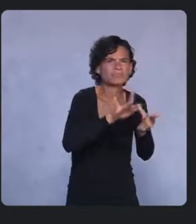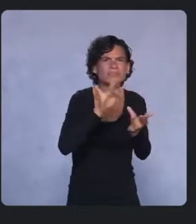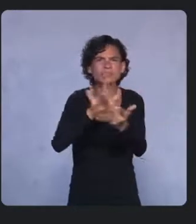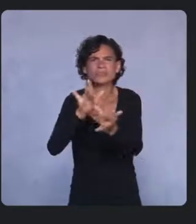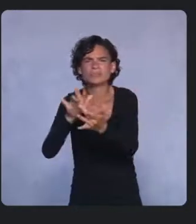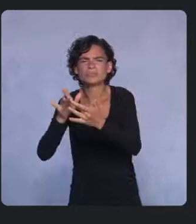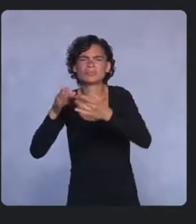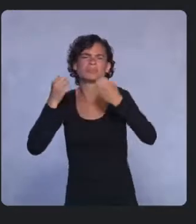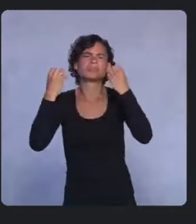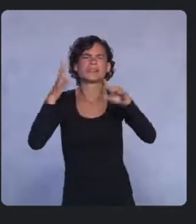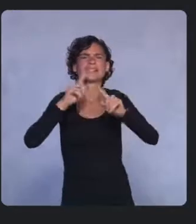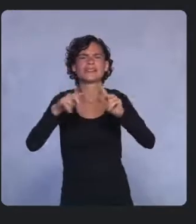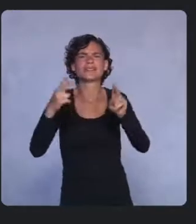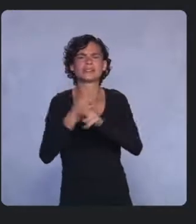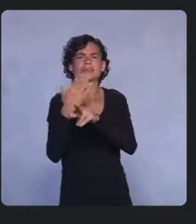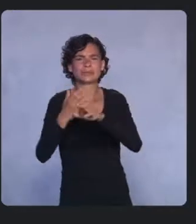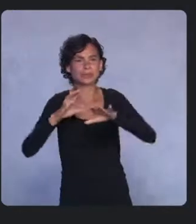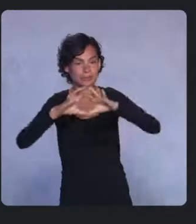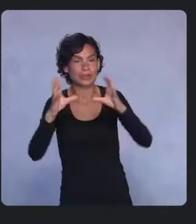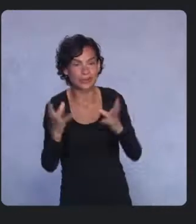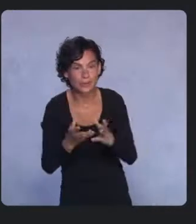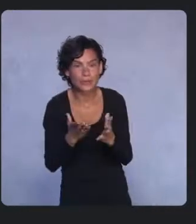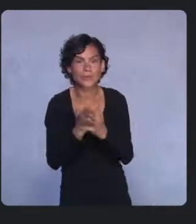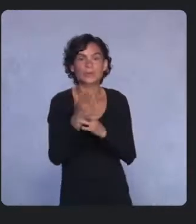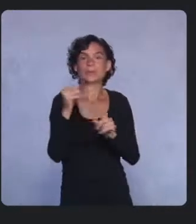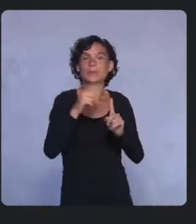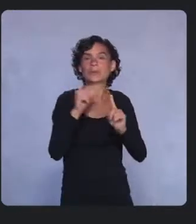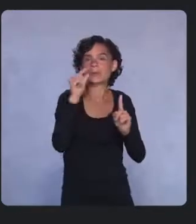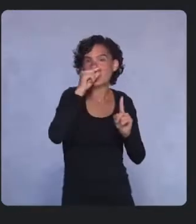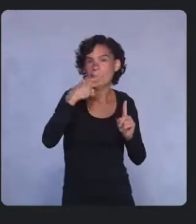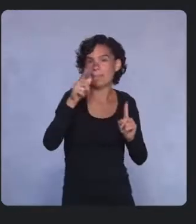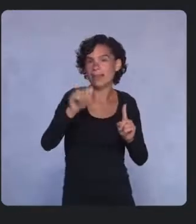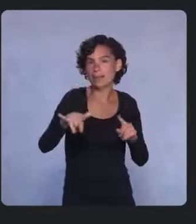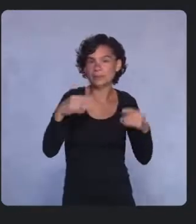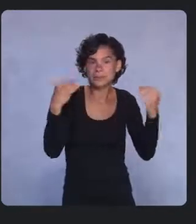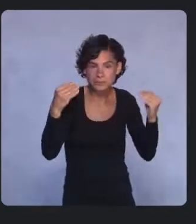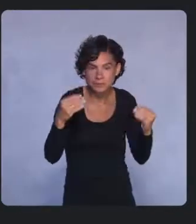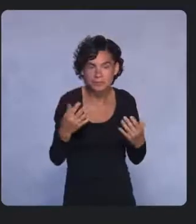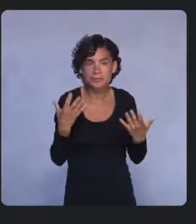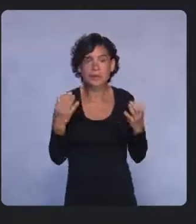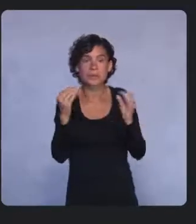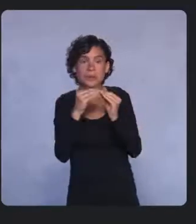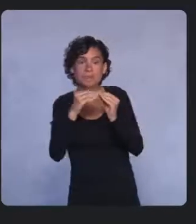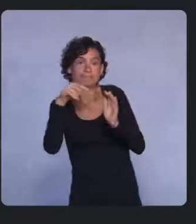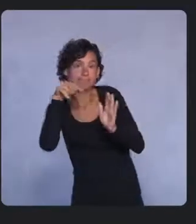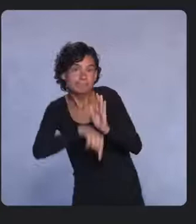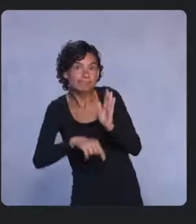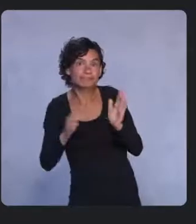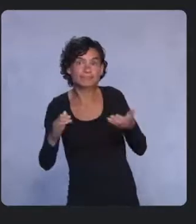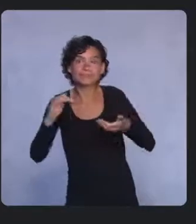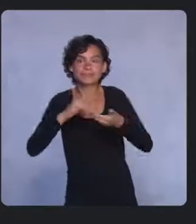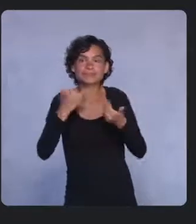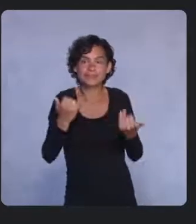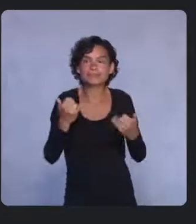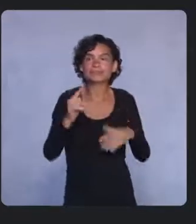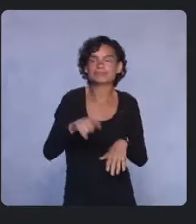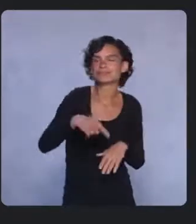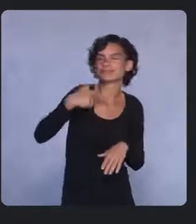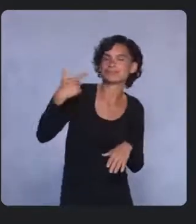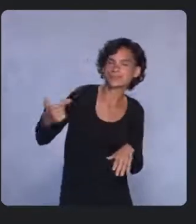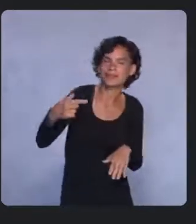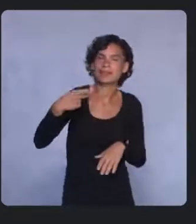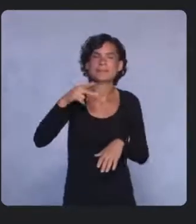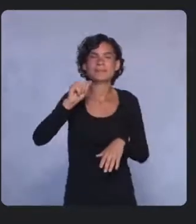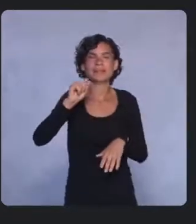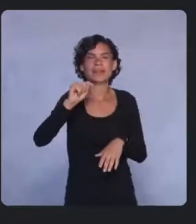world through the Google Play Store. To hear more about our partnership, it's my privilege to welcome Patrick Chomé,